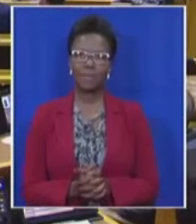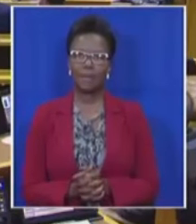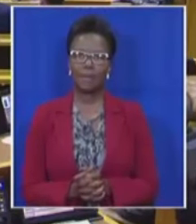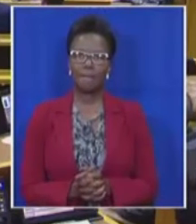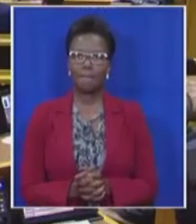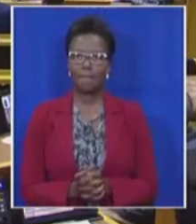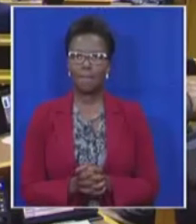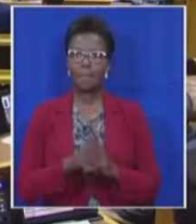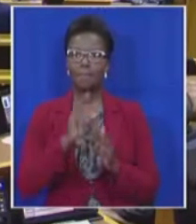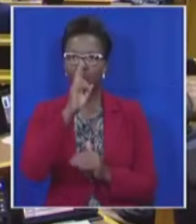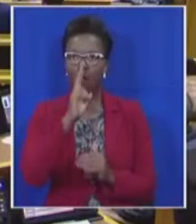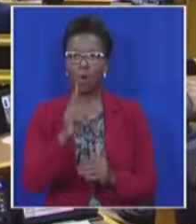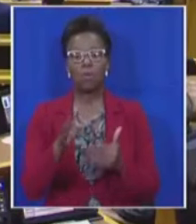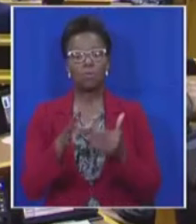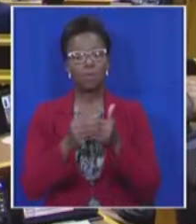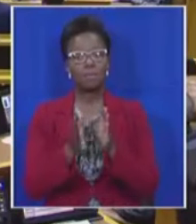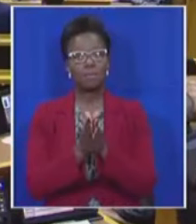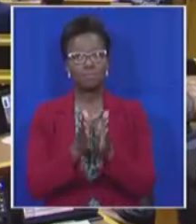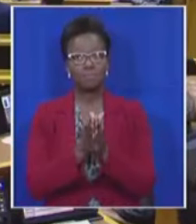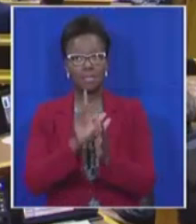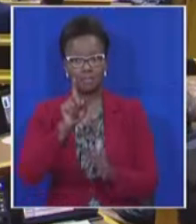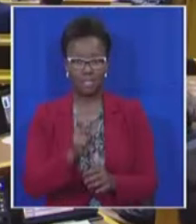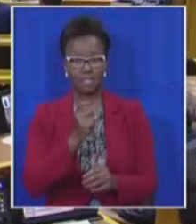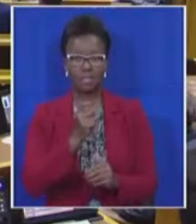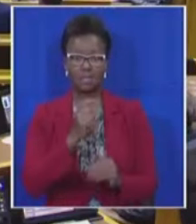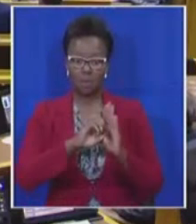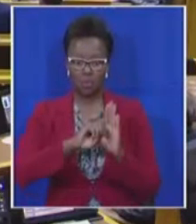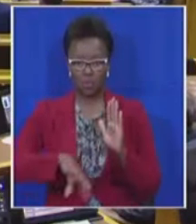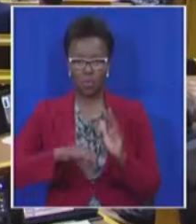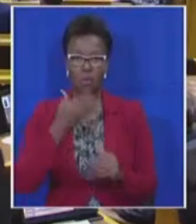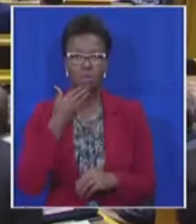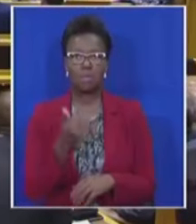Honourable Malachi, I am requesting you, sir, please, to...